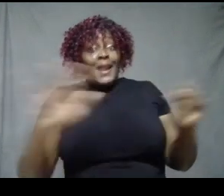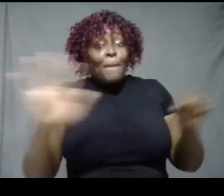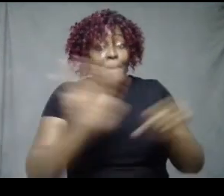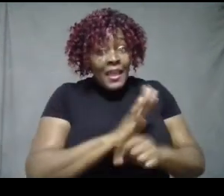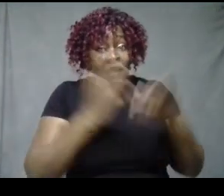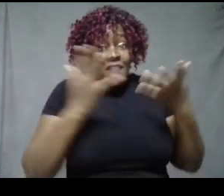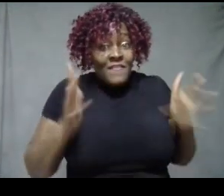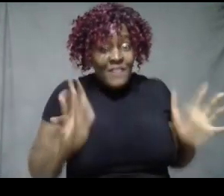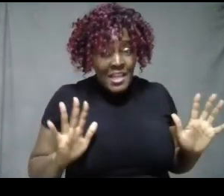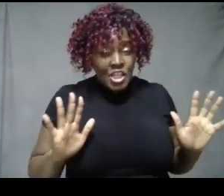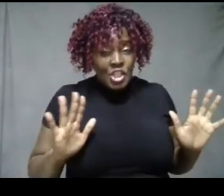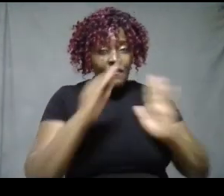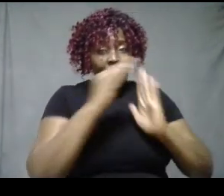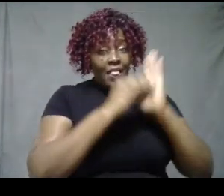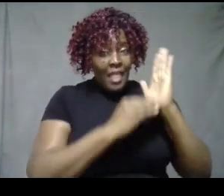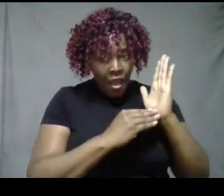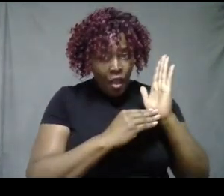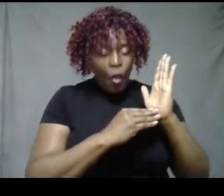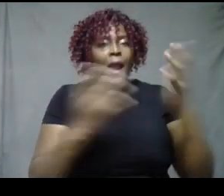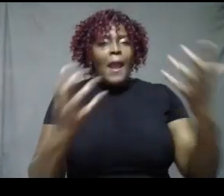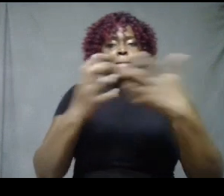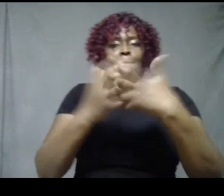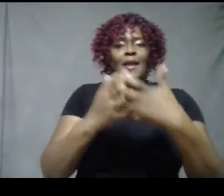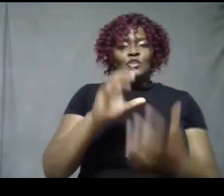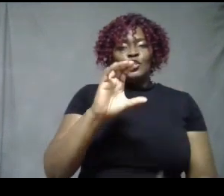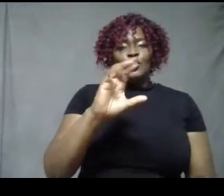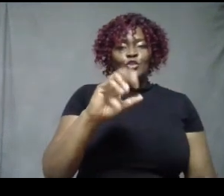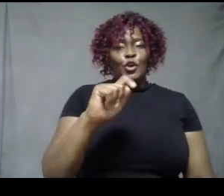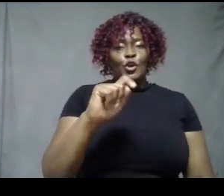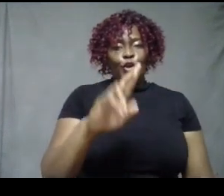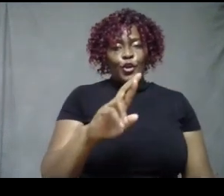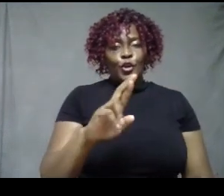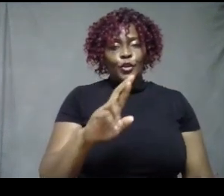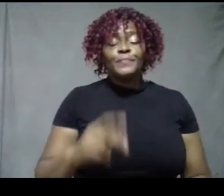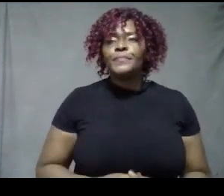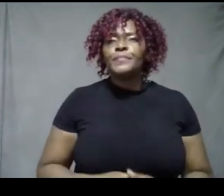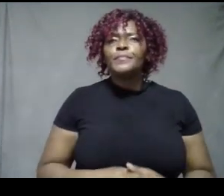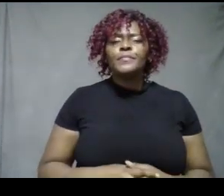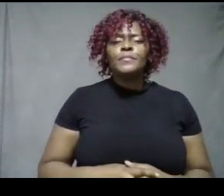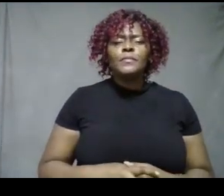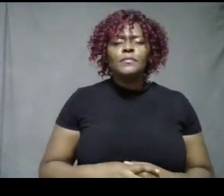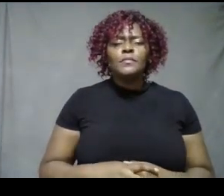meets the requirements of your charter. Commissioner, go ahead, Commissioner. If I may,